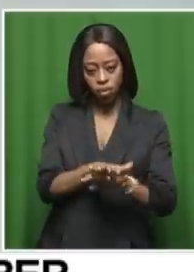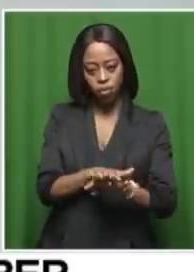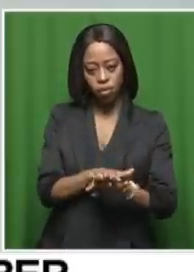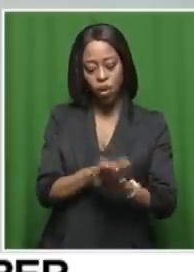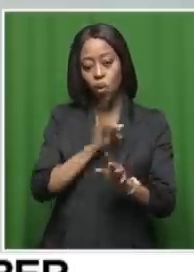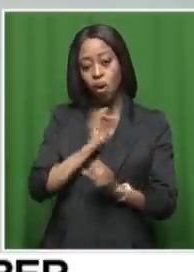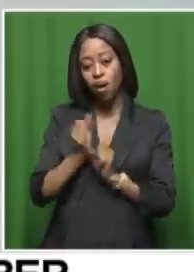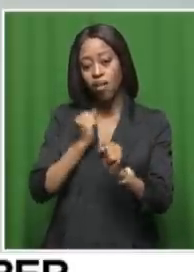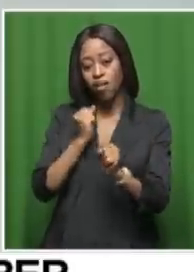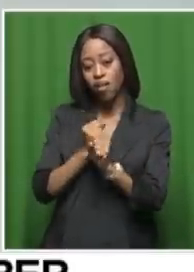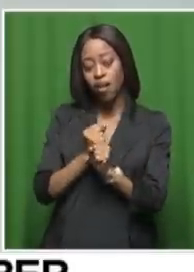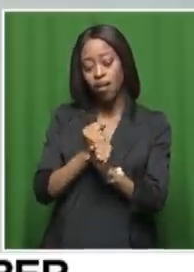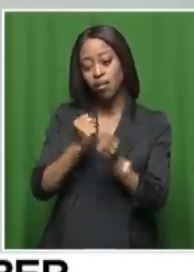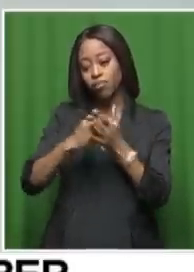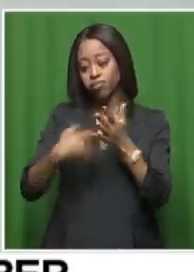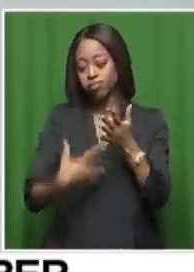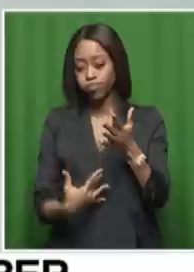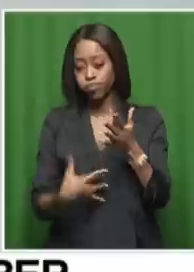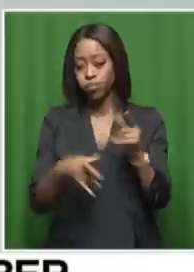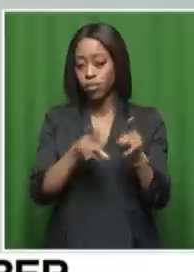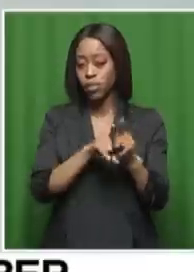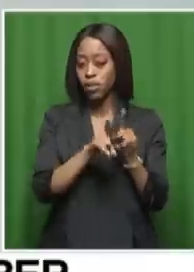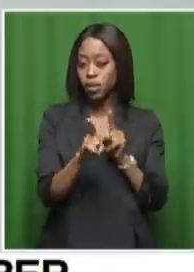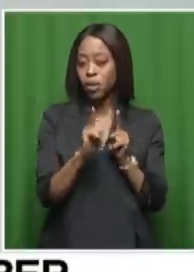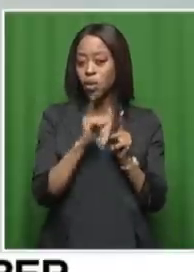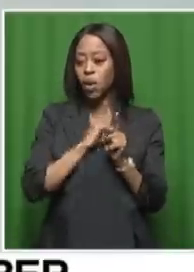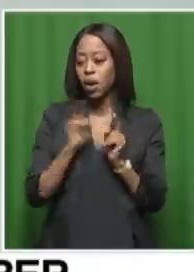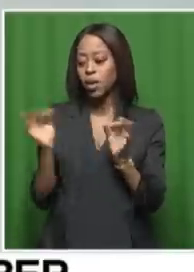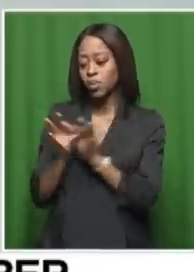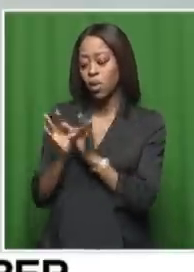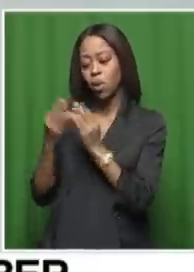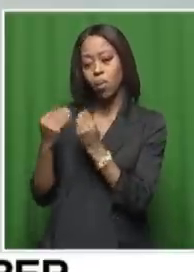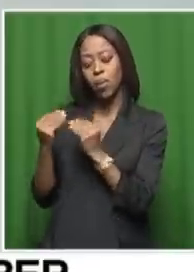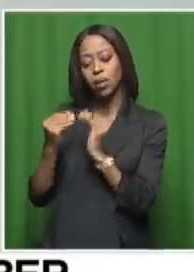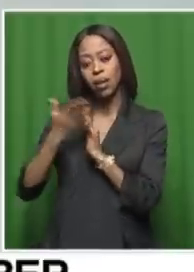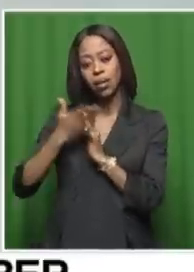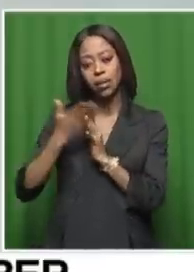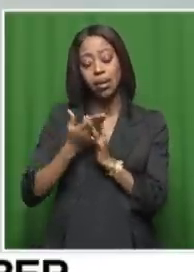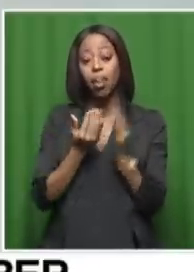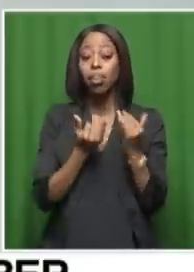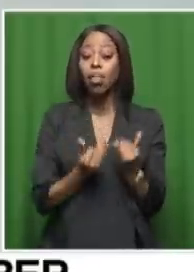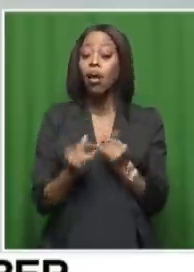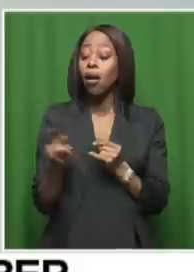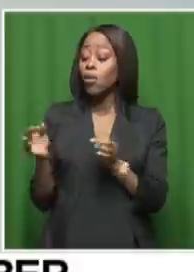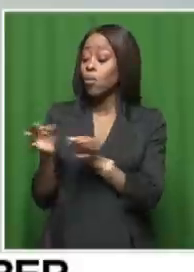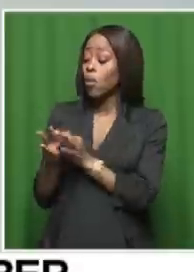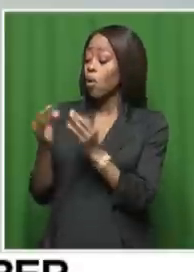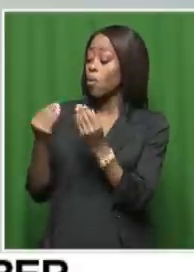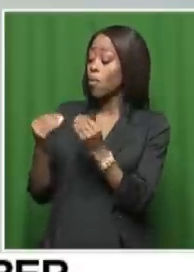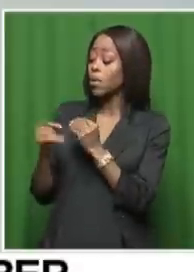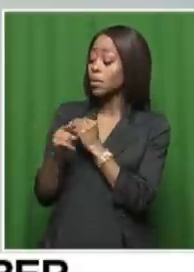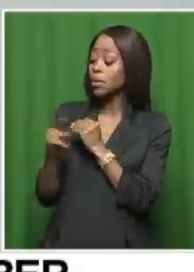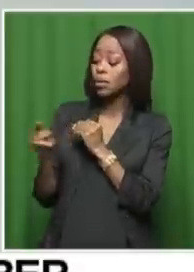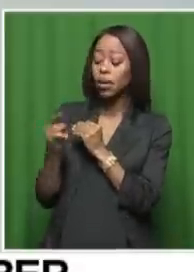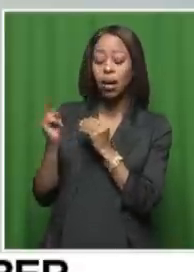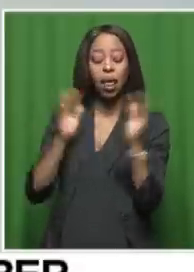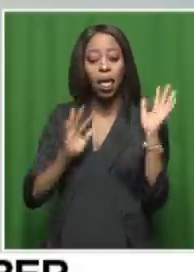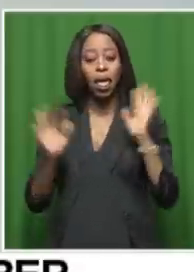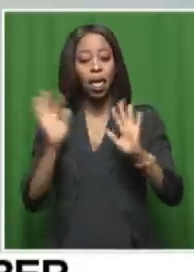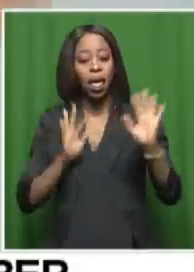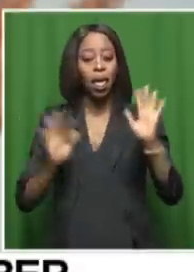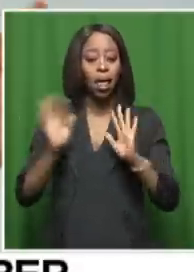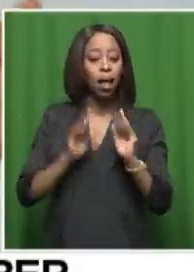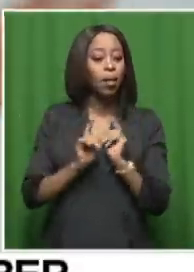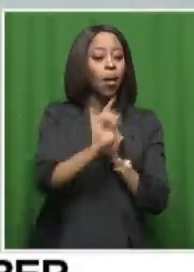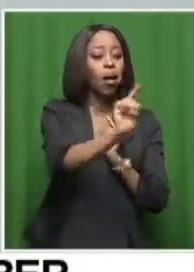returns as part of the single point of access for SMMEs, right now our SMMEs have to be all over. They must run